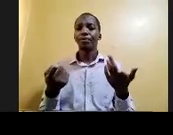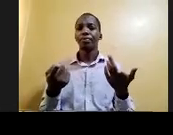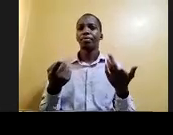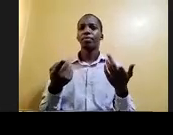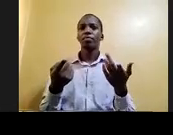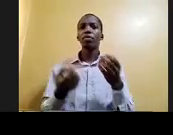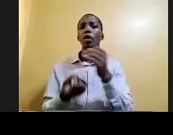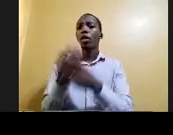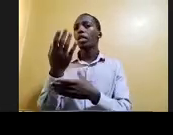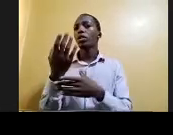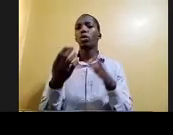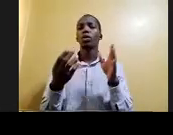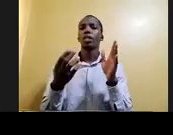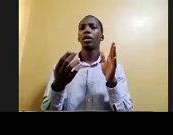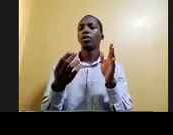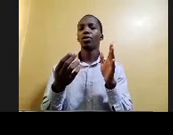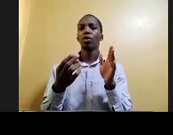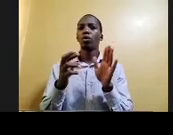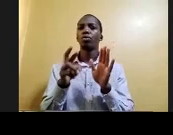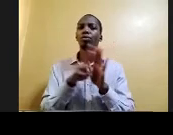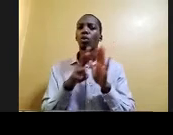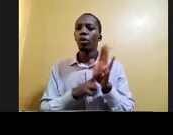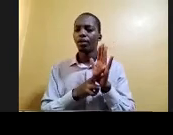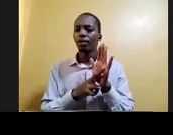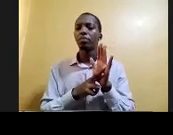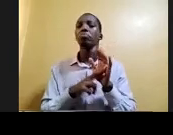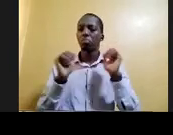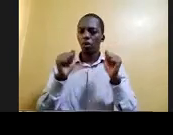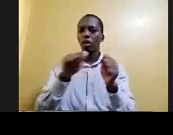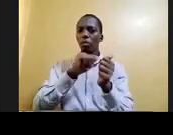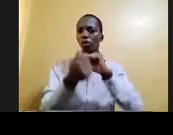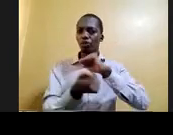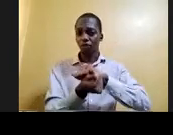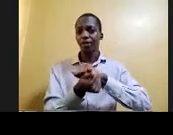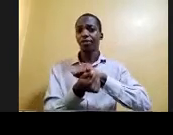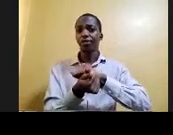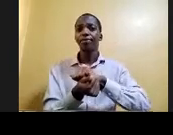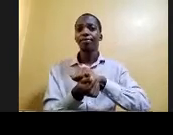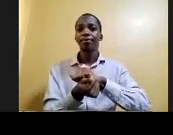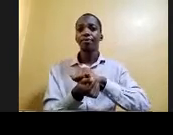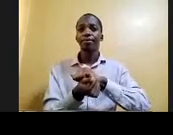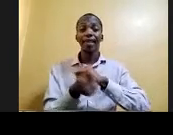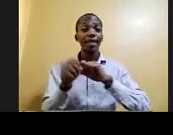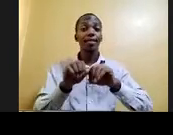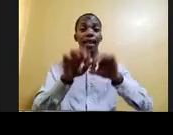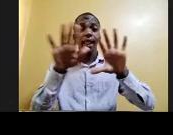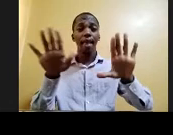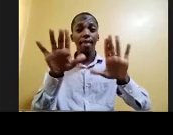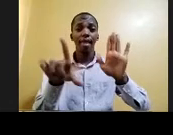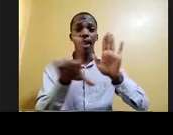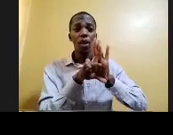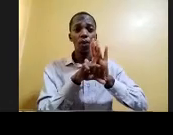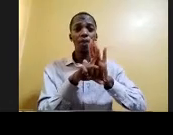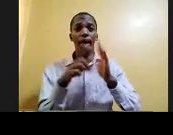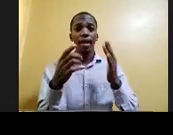to mention is that holding status might change. It's clear in the regulation that now